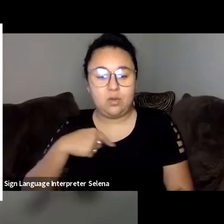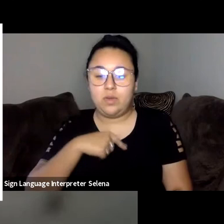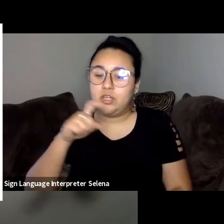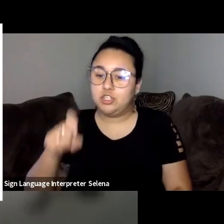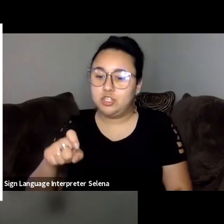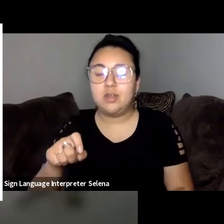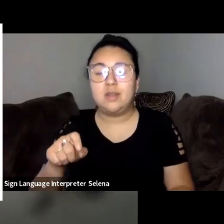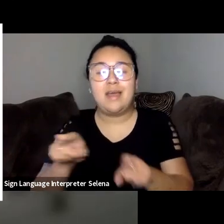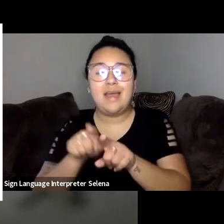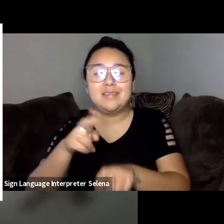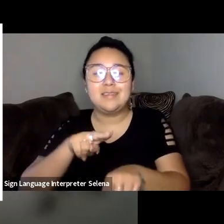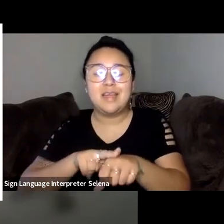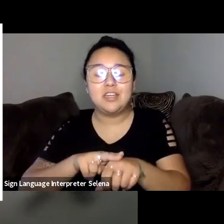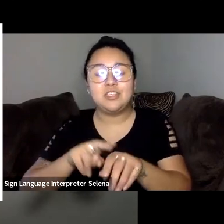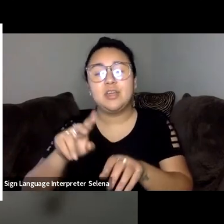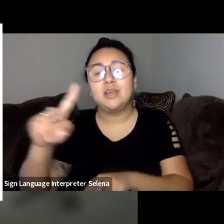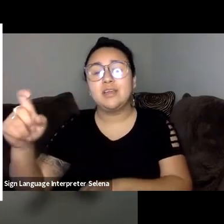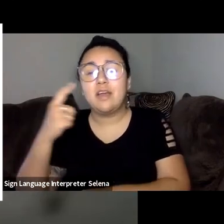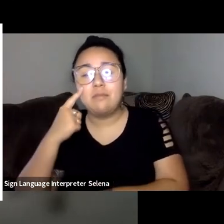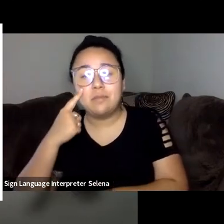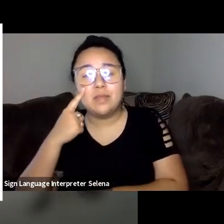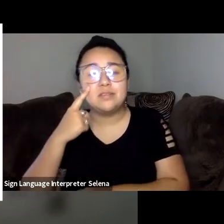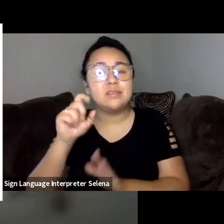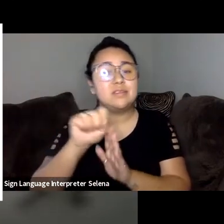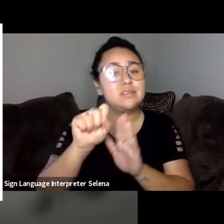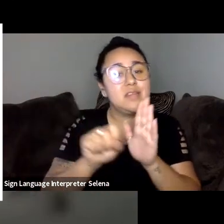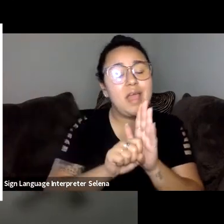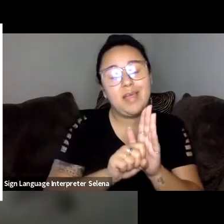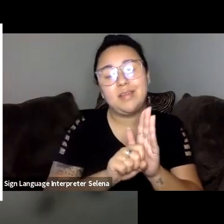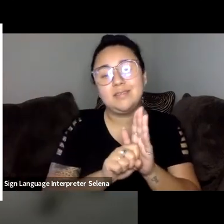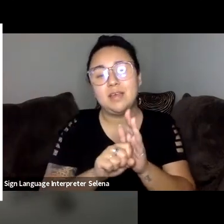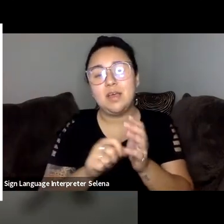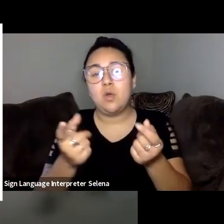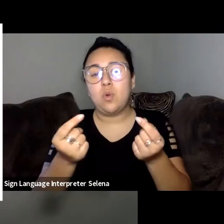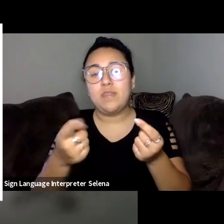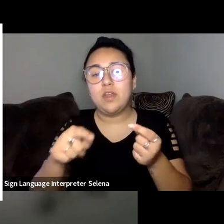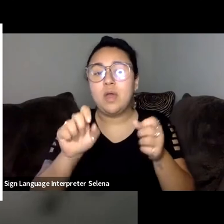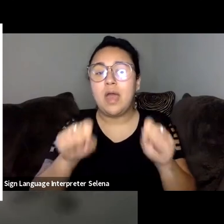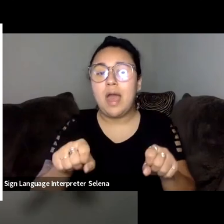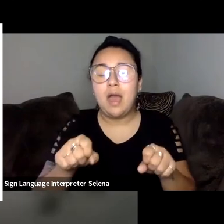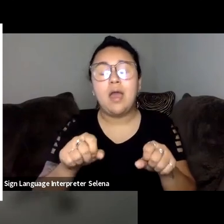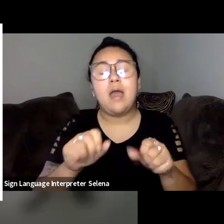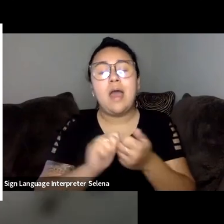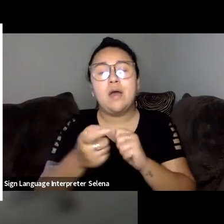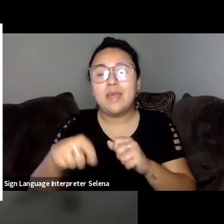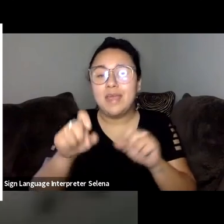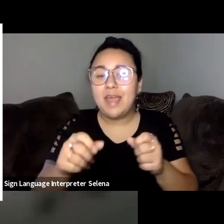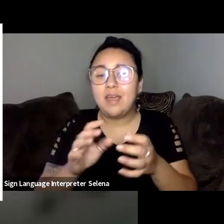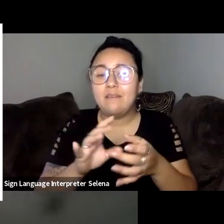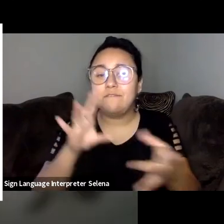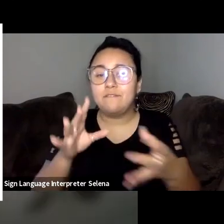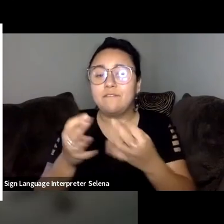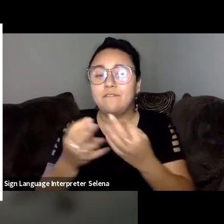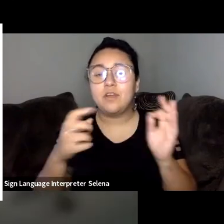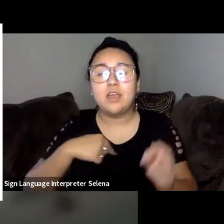or governments and what they do and what they can do and how they can free us, instead of seeing all of the violences that the working